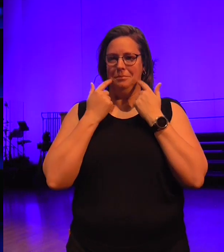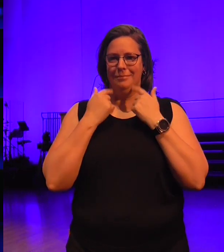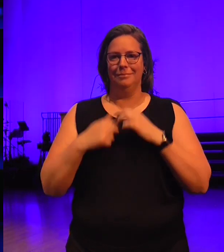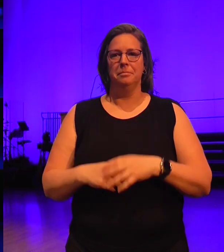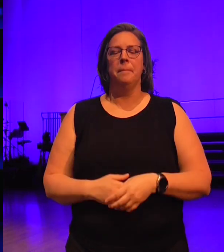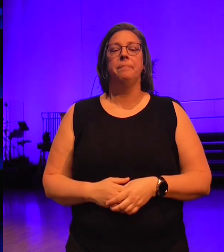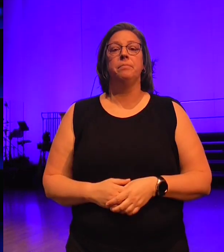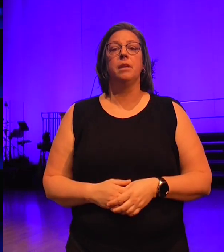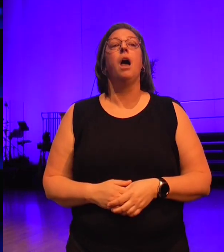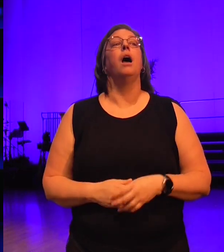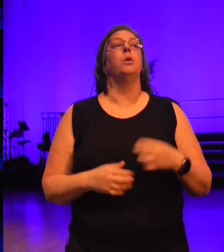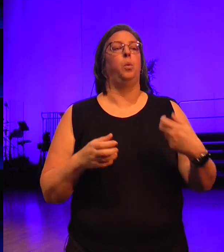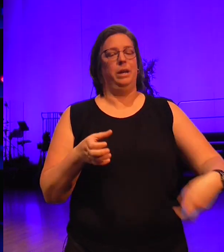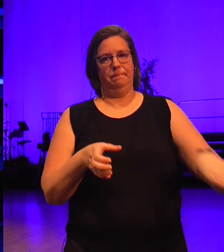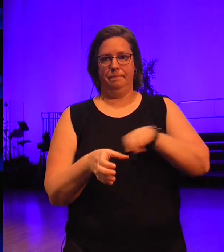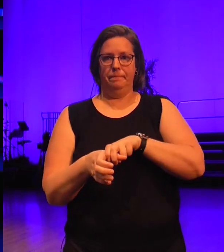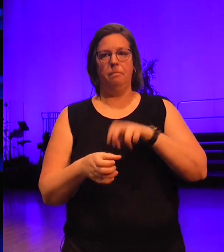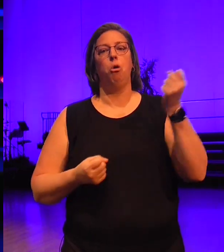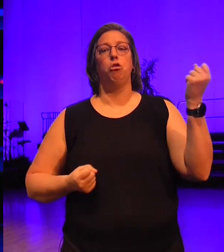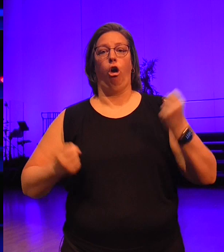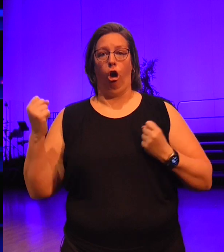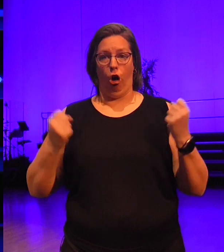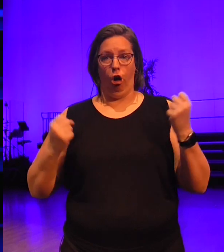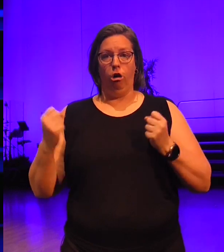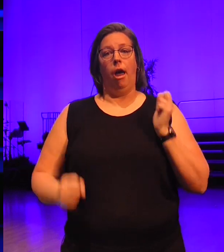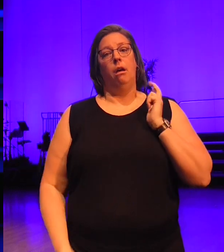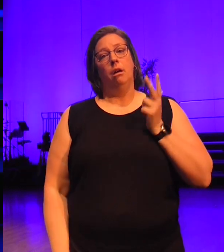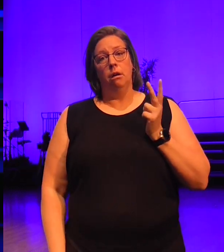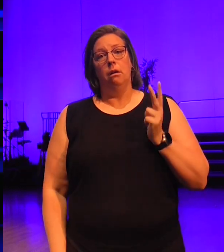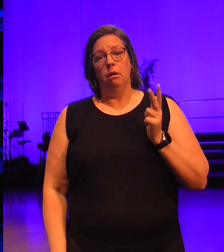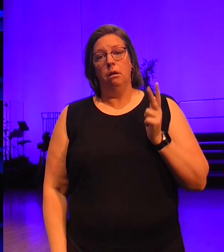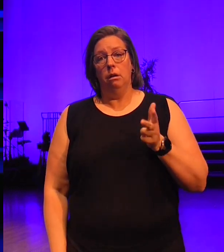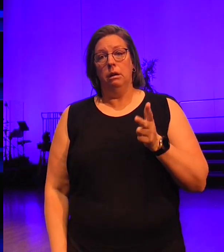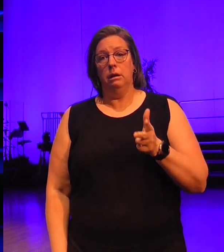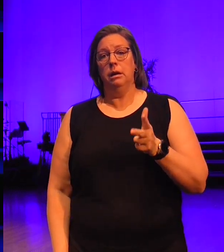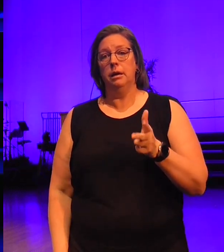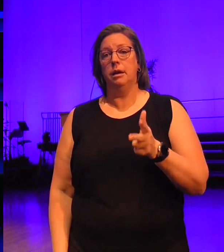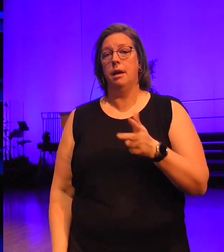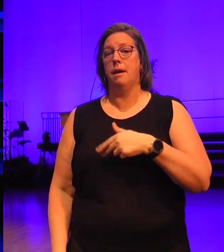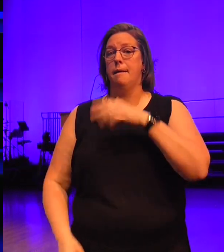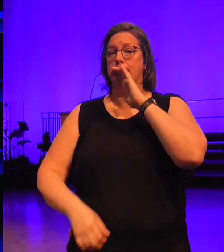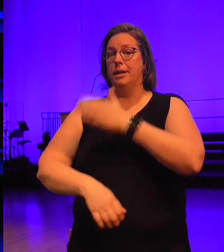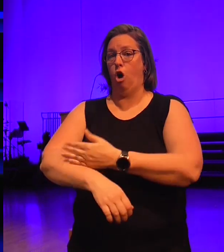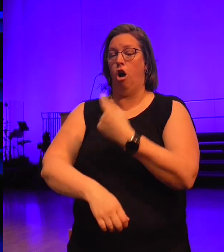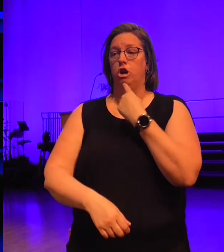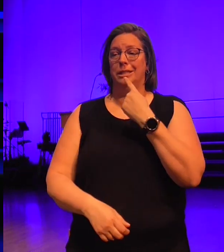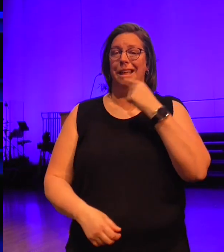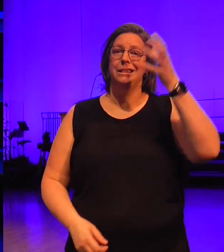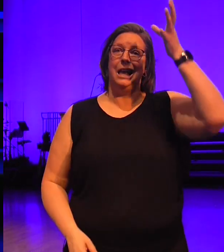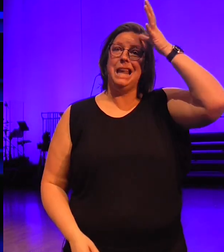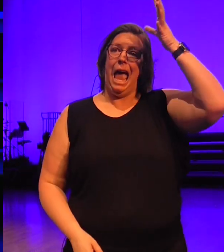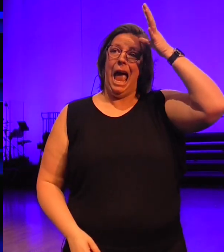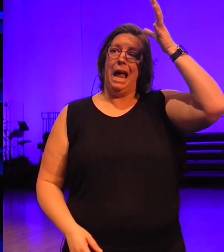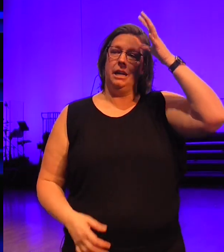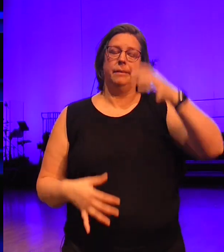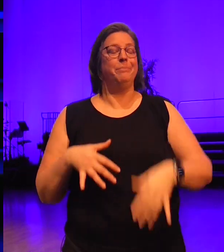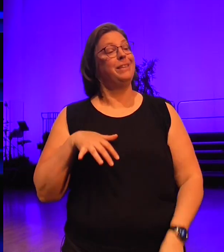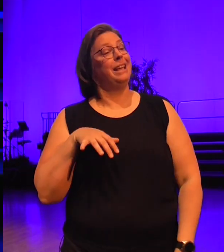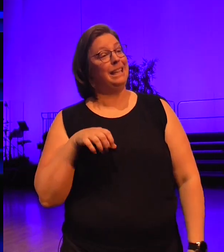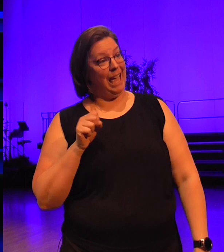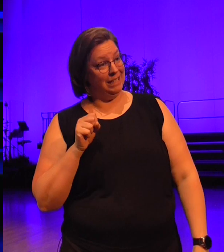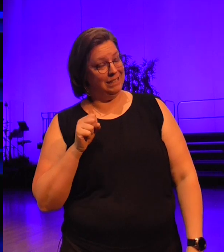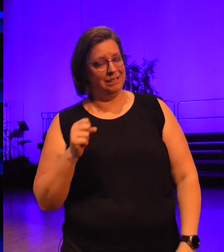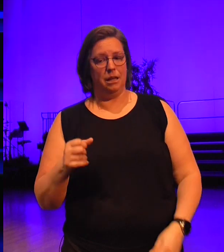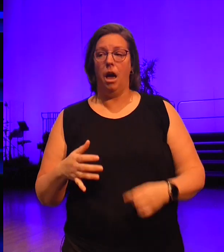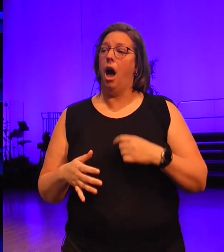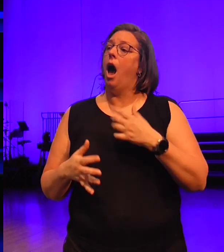And we get in the car and we're driving along, and my daughter says, "Daddy." "Yes, Nancy. I